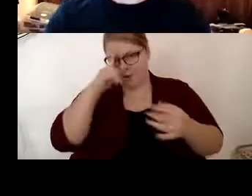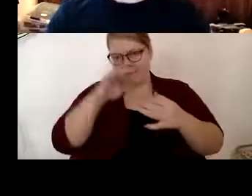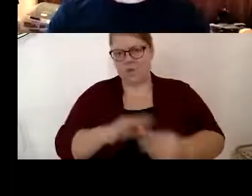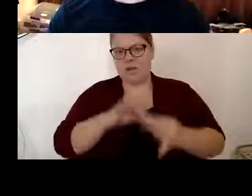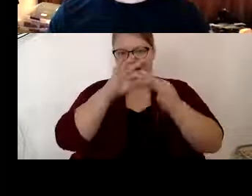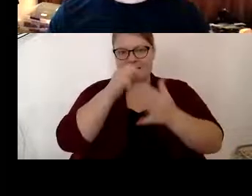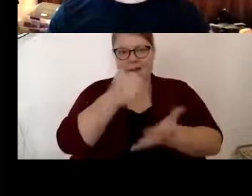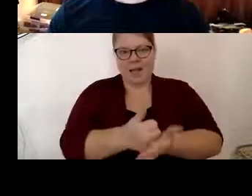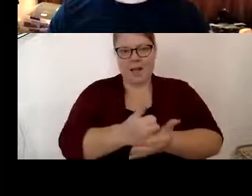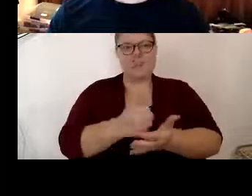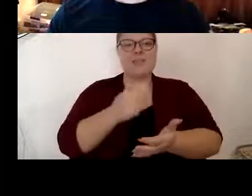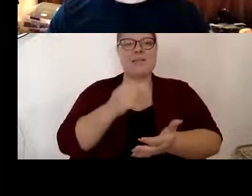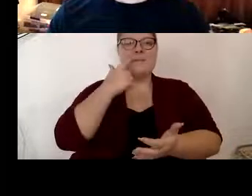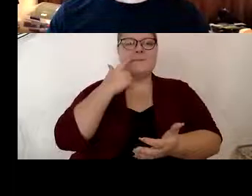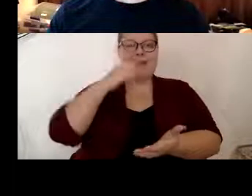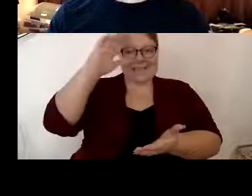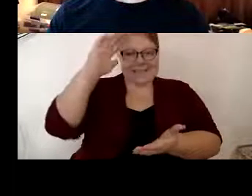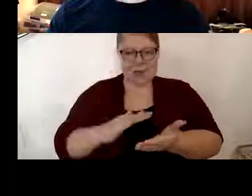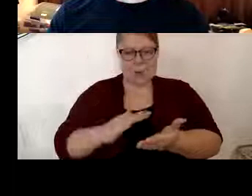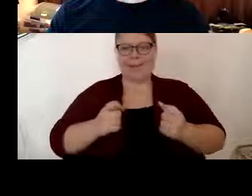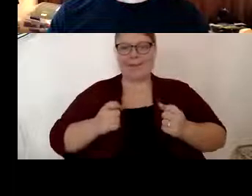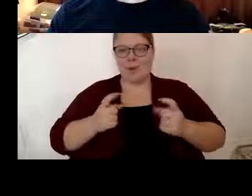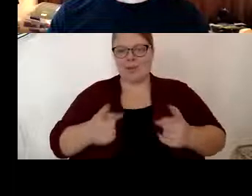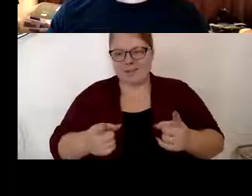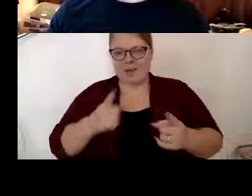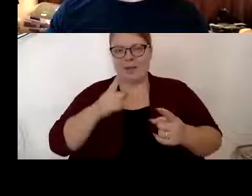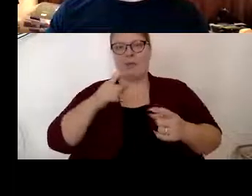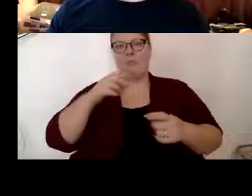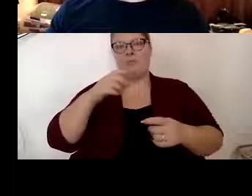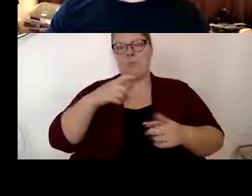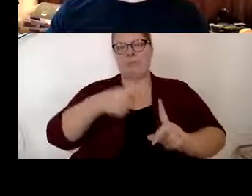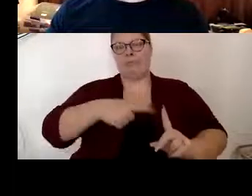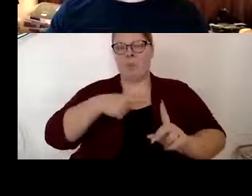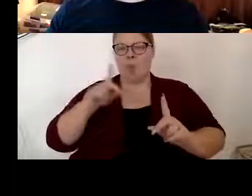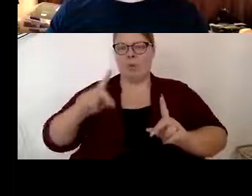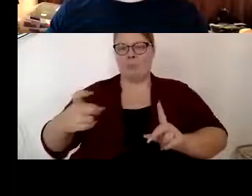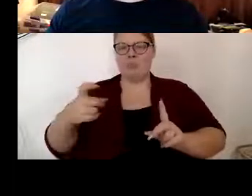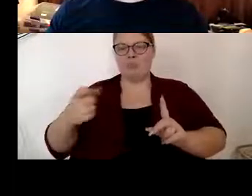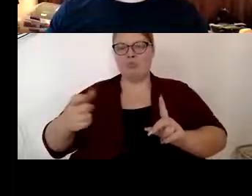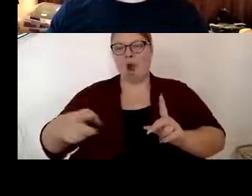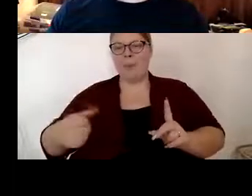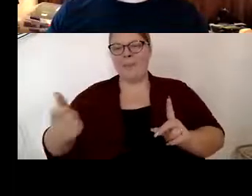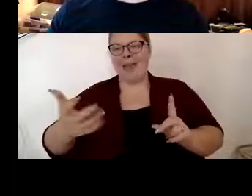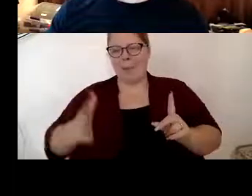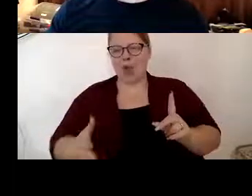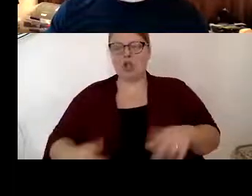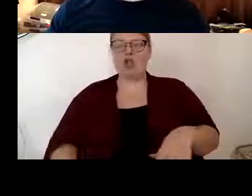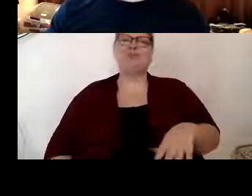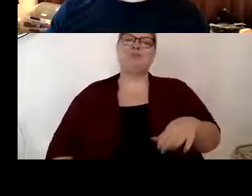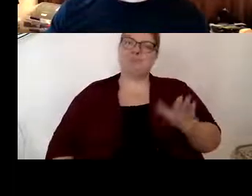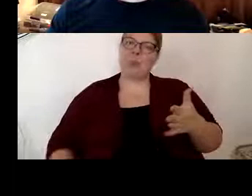attenuate impulsivity in our problem gamblers, right? So it helps slow down and give pause,